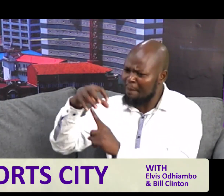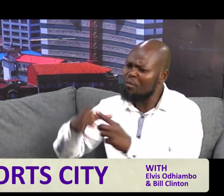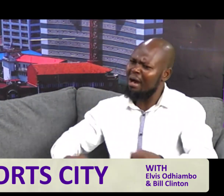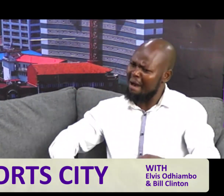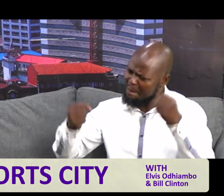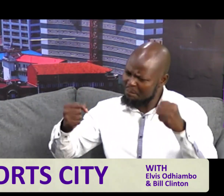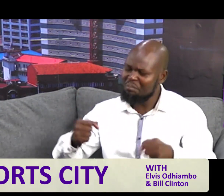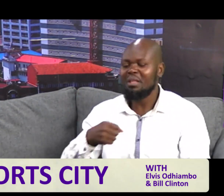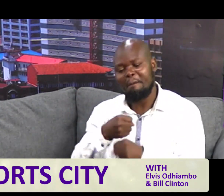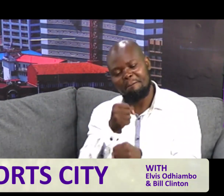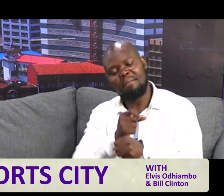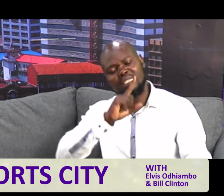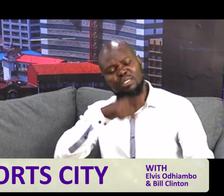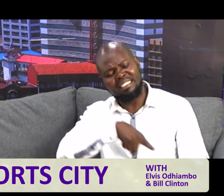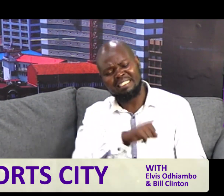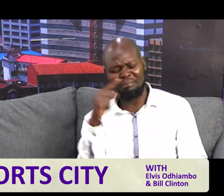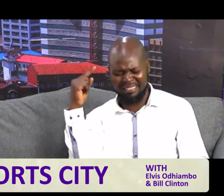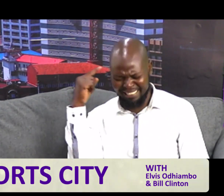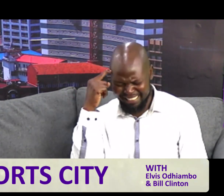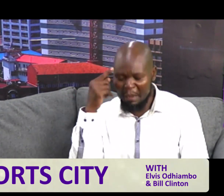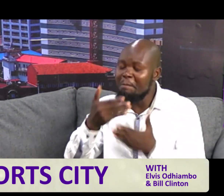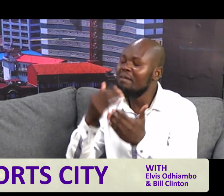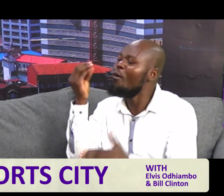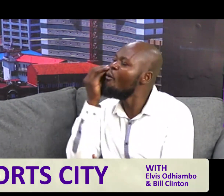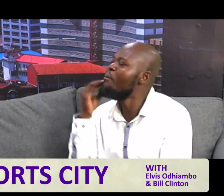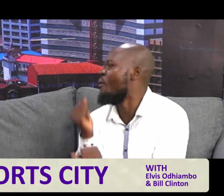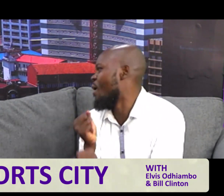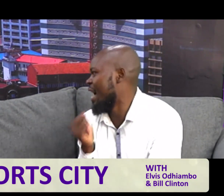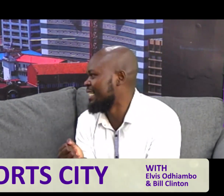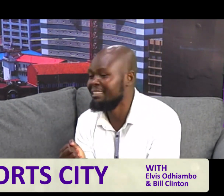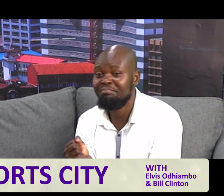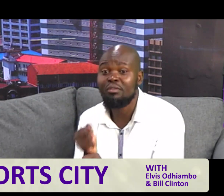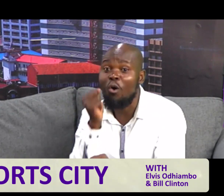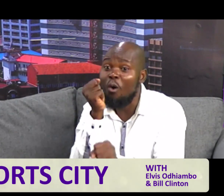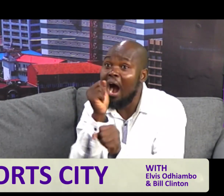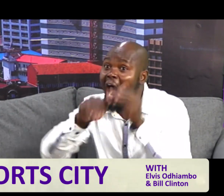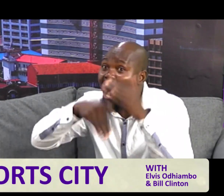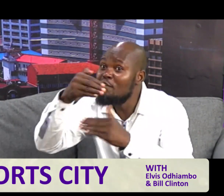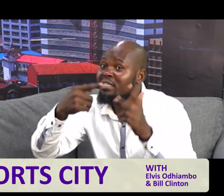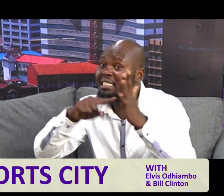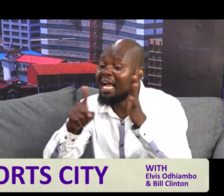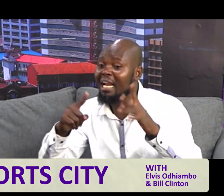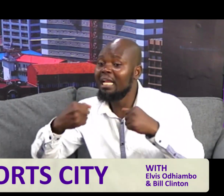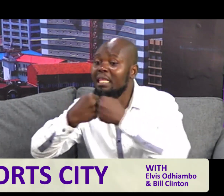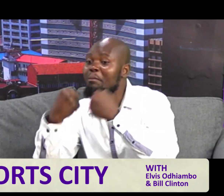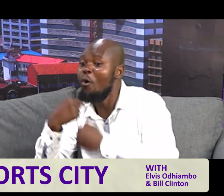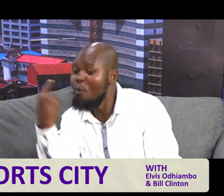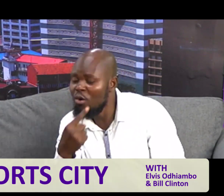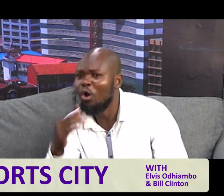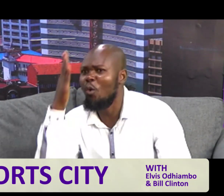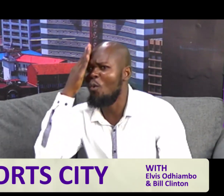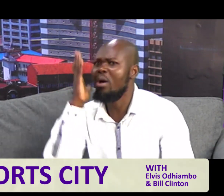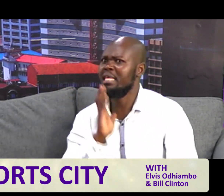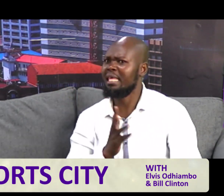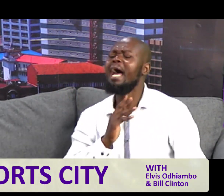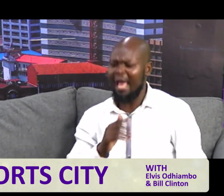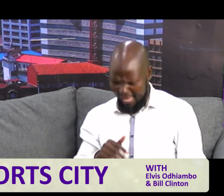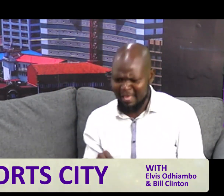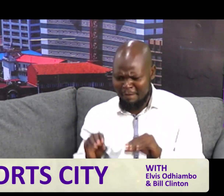for me, I think he sat down and thought to himself, what can I do to win the Champions